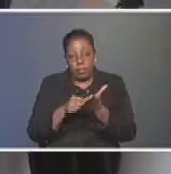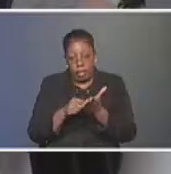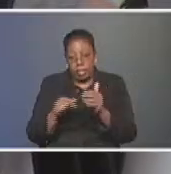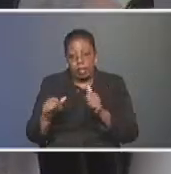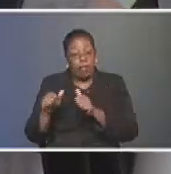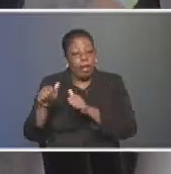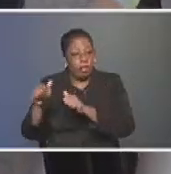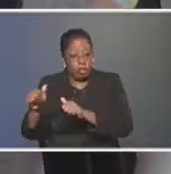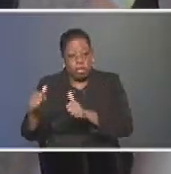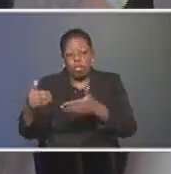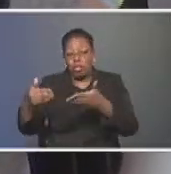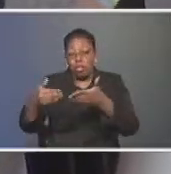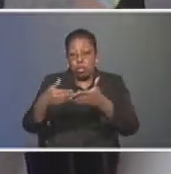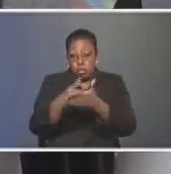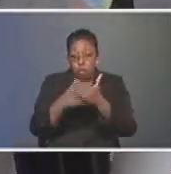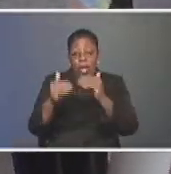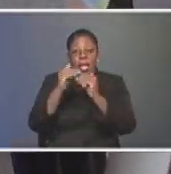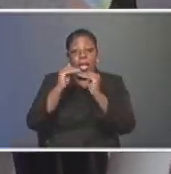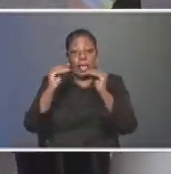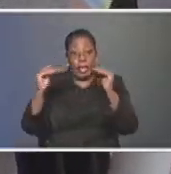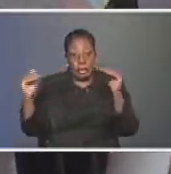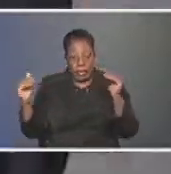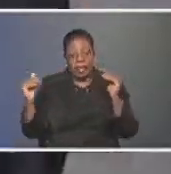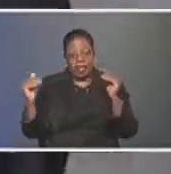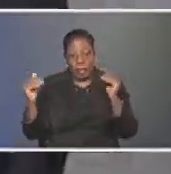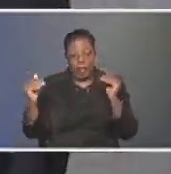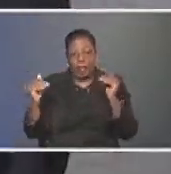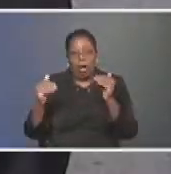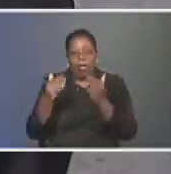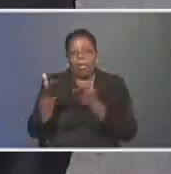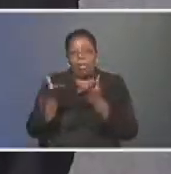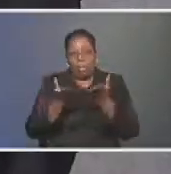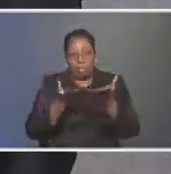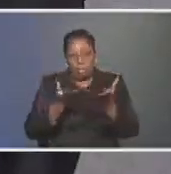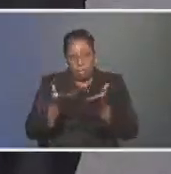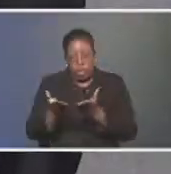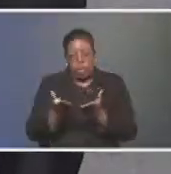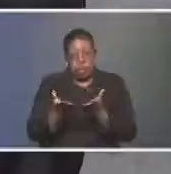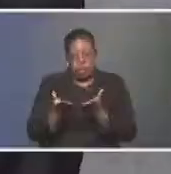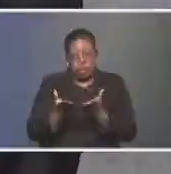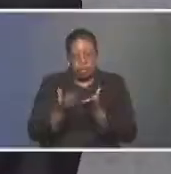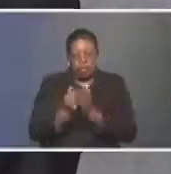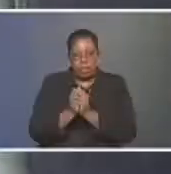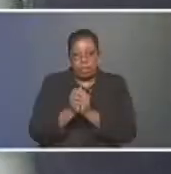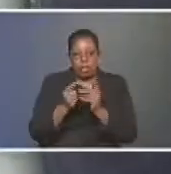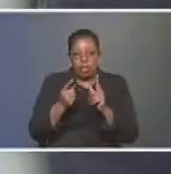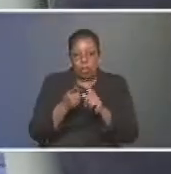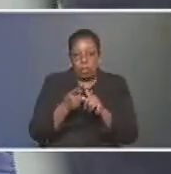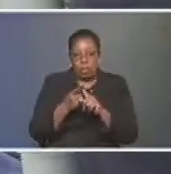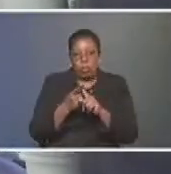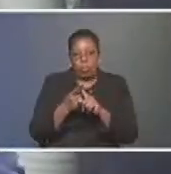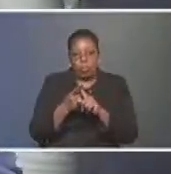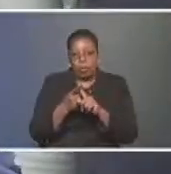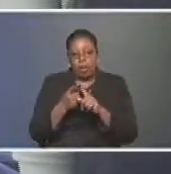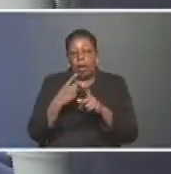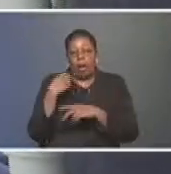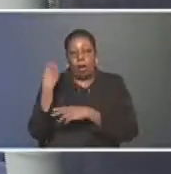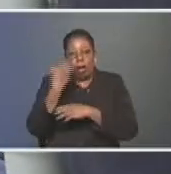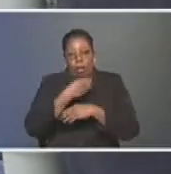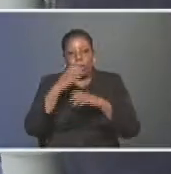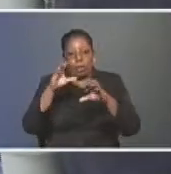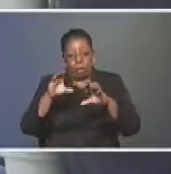is a new level of comprehensive service and conveniences to our valued